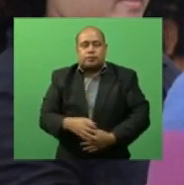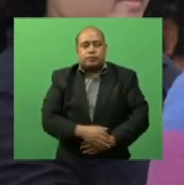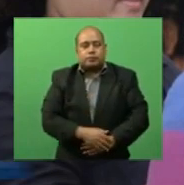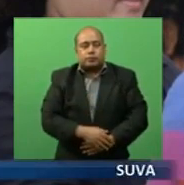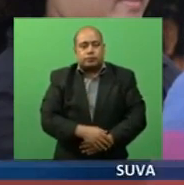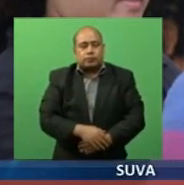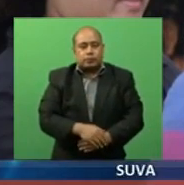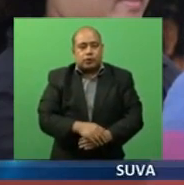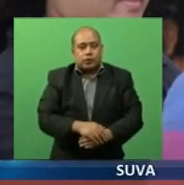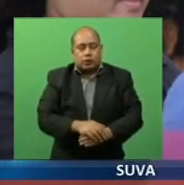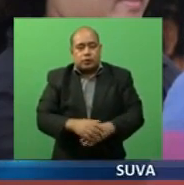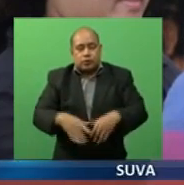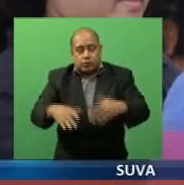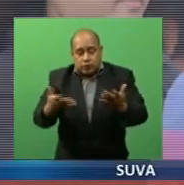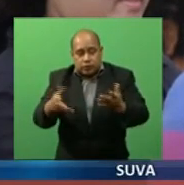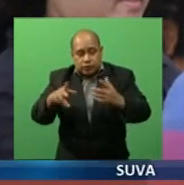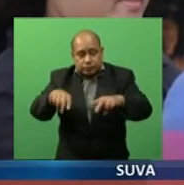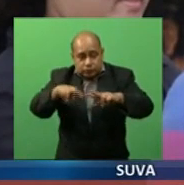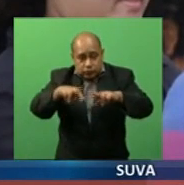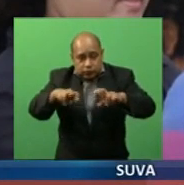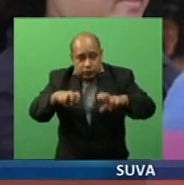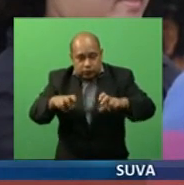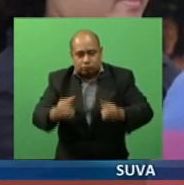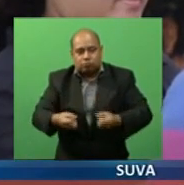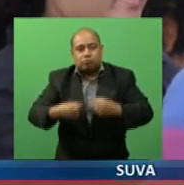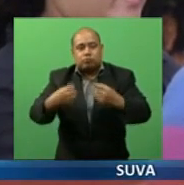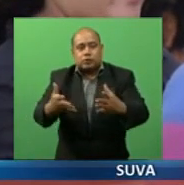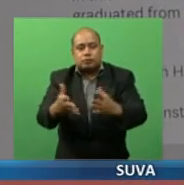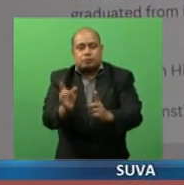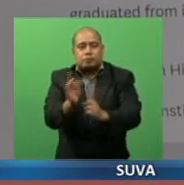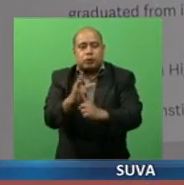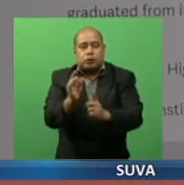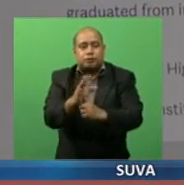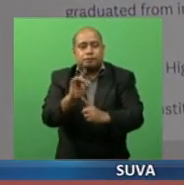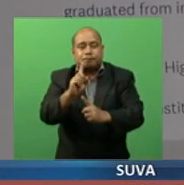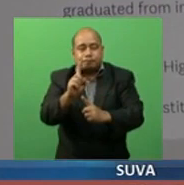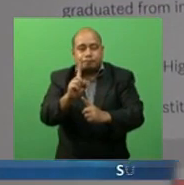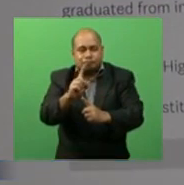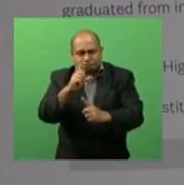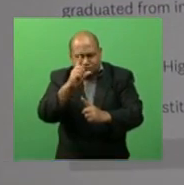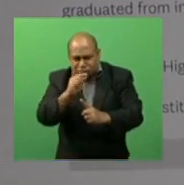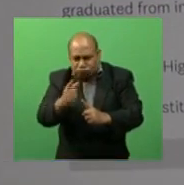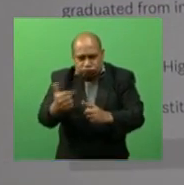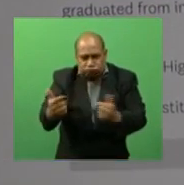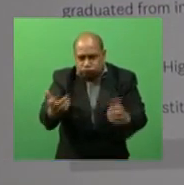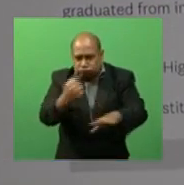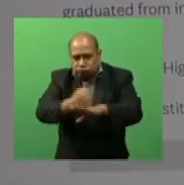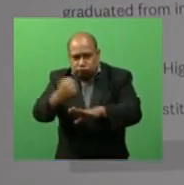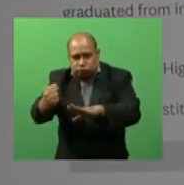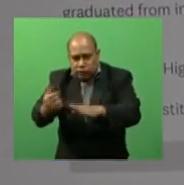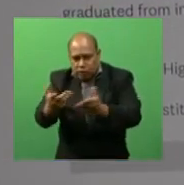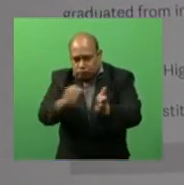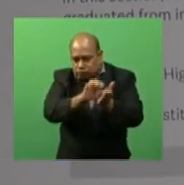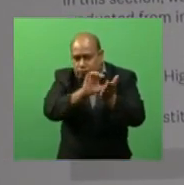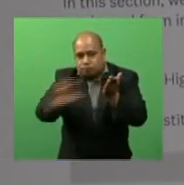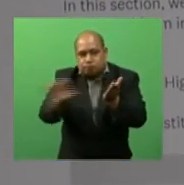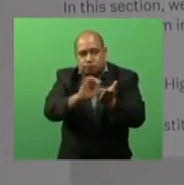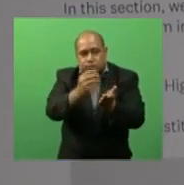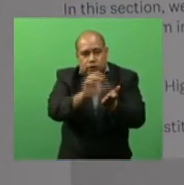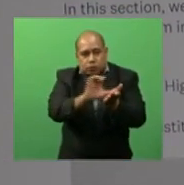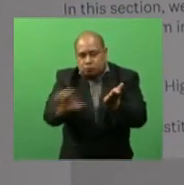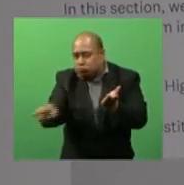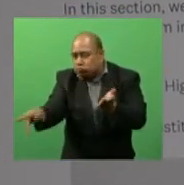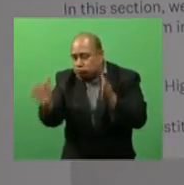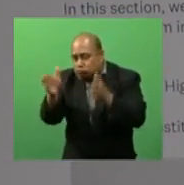The survey will provide an important measure on the effectiveness and performance of the government's investments in higher education. We're trying to